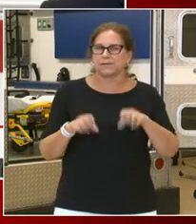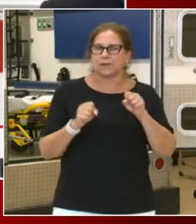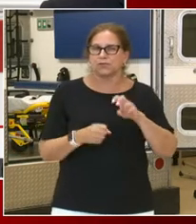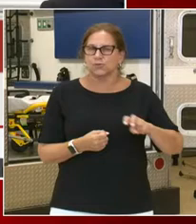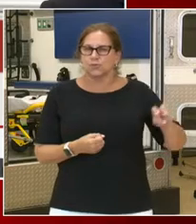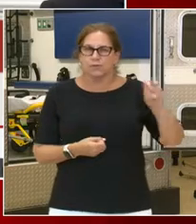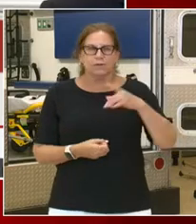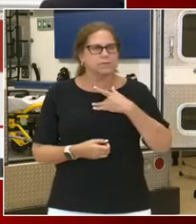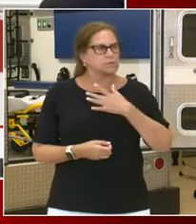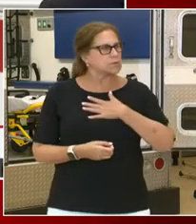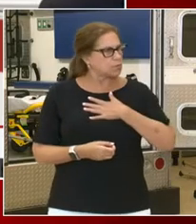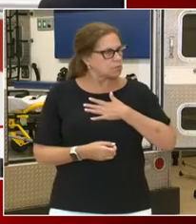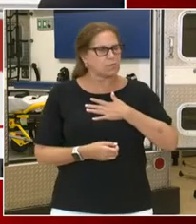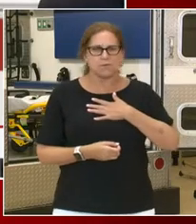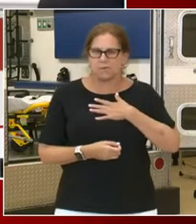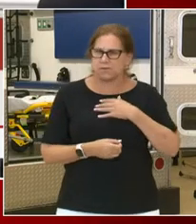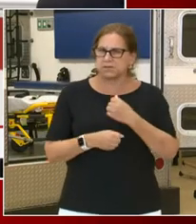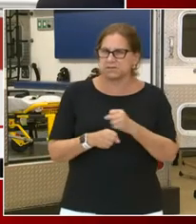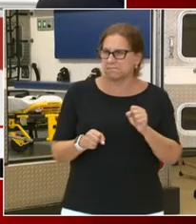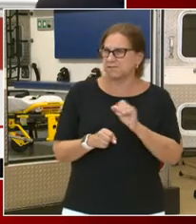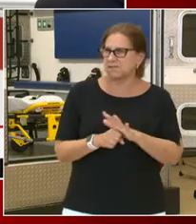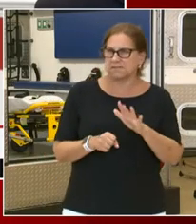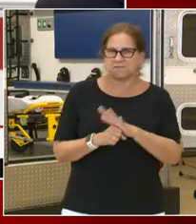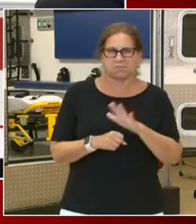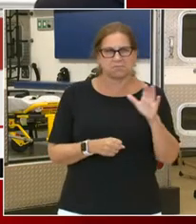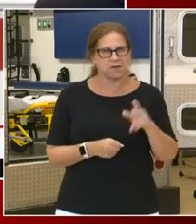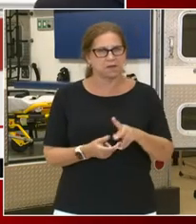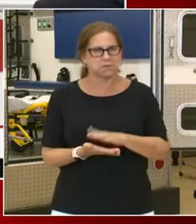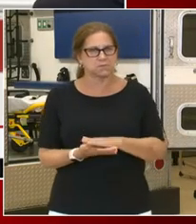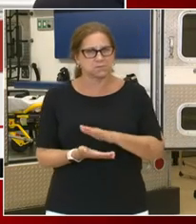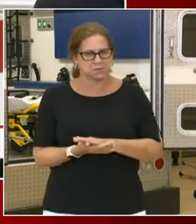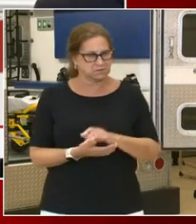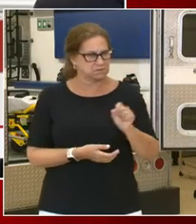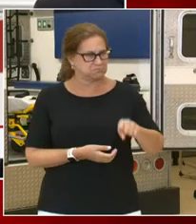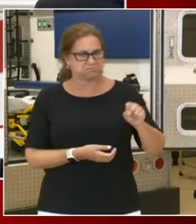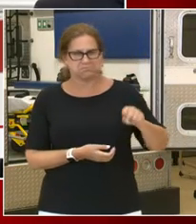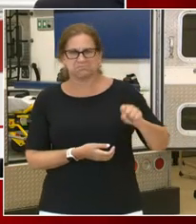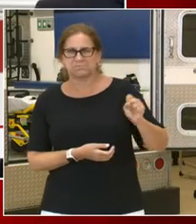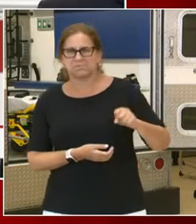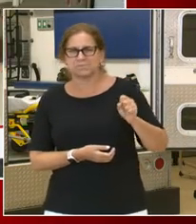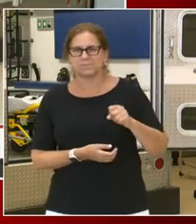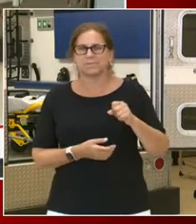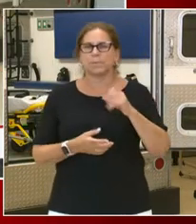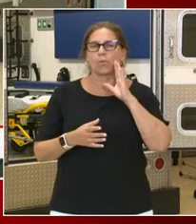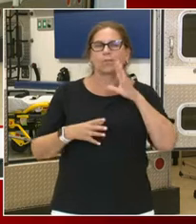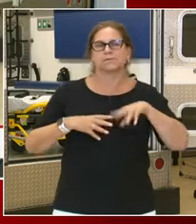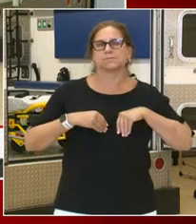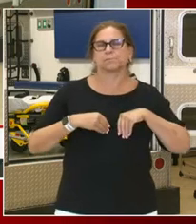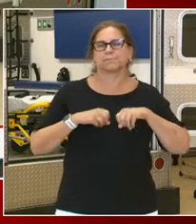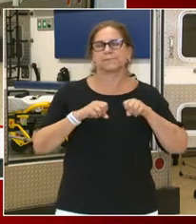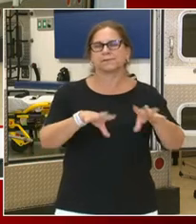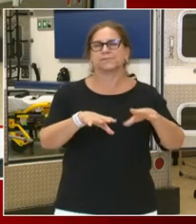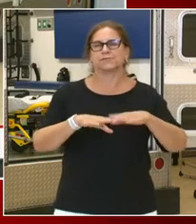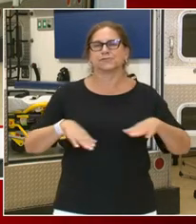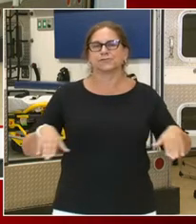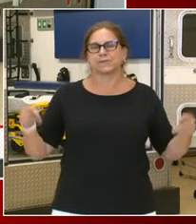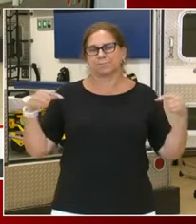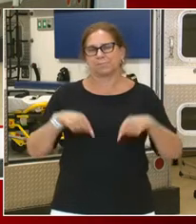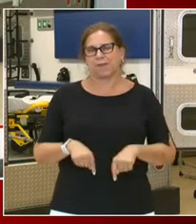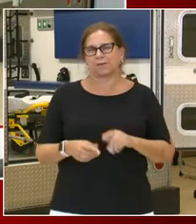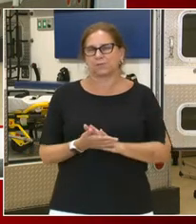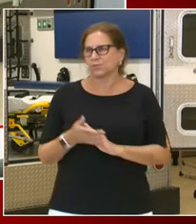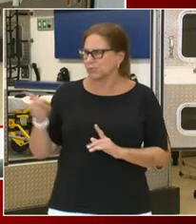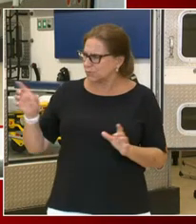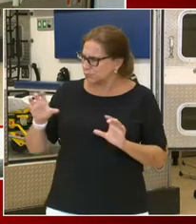to be back on campus. And again, we look forward to welcoming our students back come August. I thank you for that, Chancellor. And I know you all have also just been doing such phenomenal work